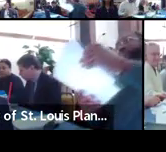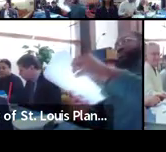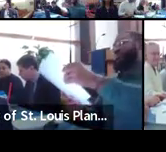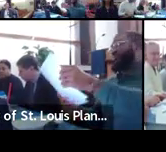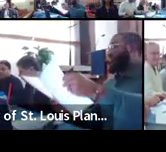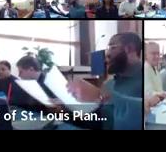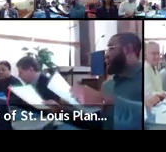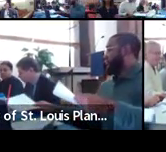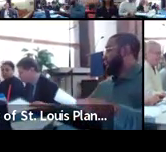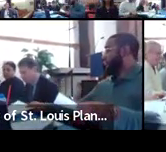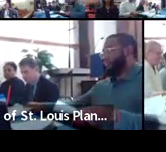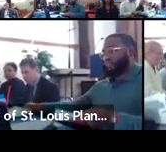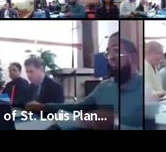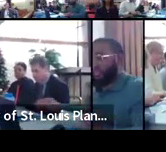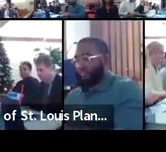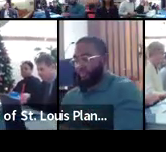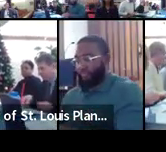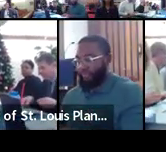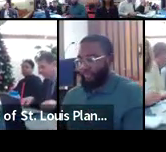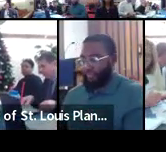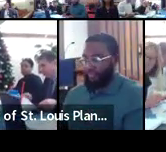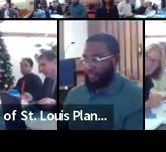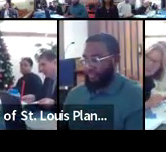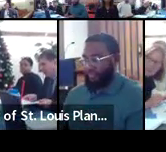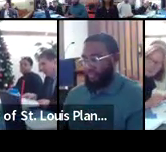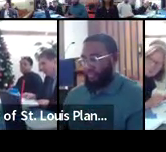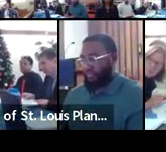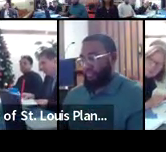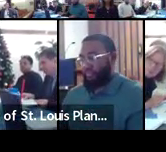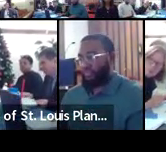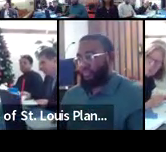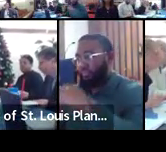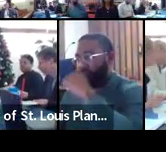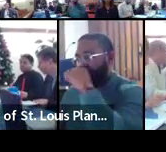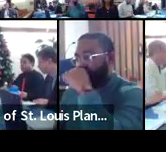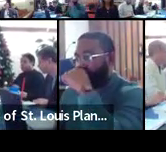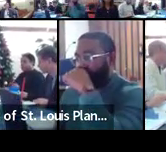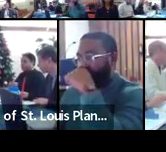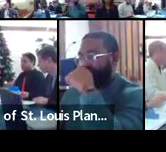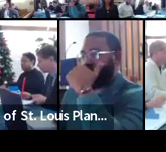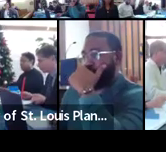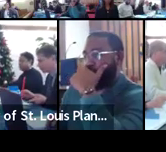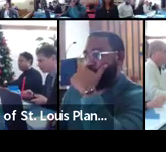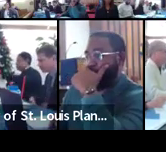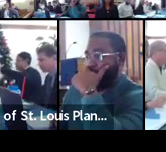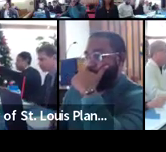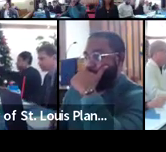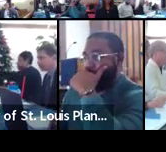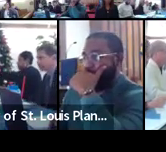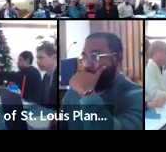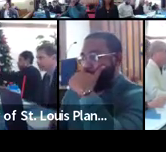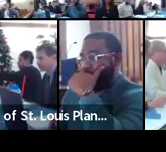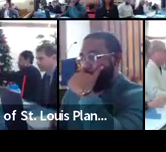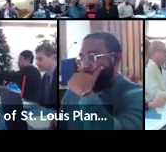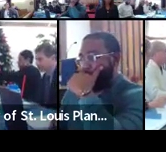move forward in our zoning process, talk a little bit about gas stations and their impact on the quality of life in